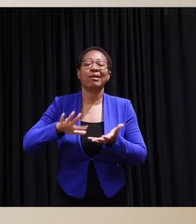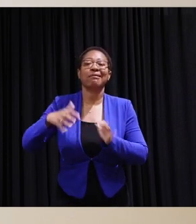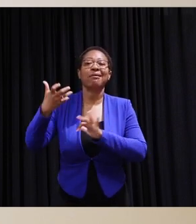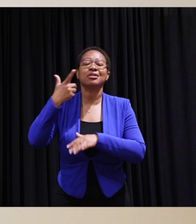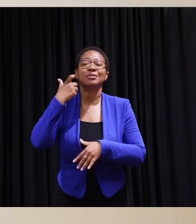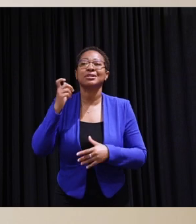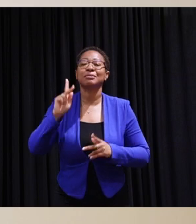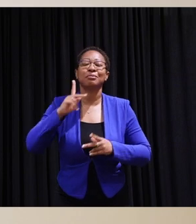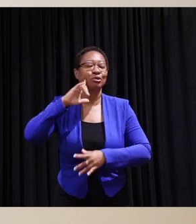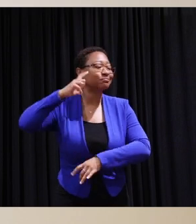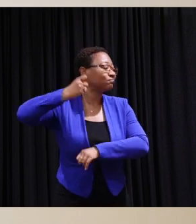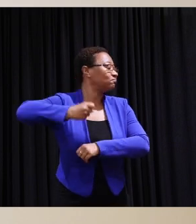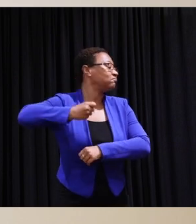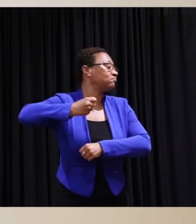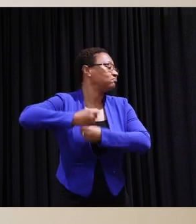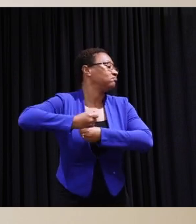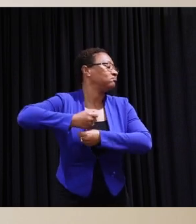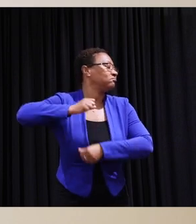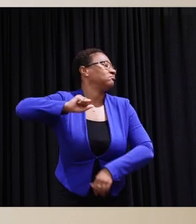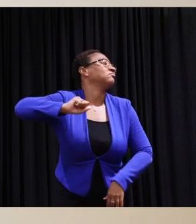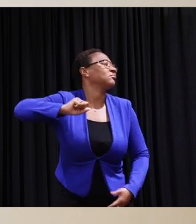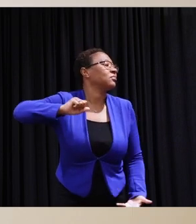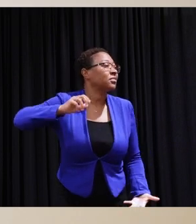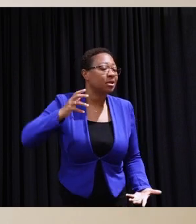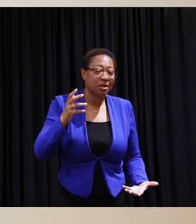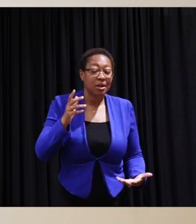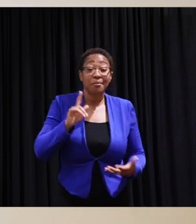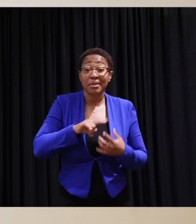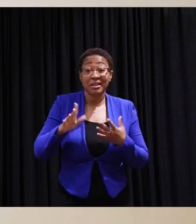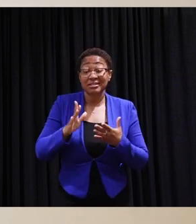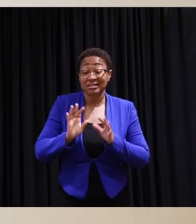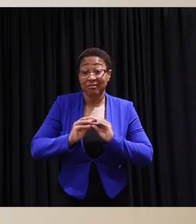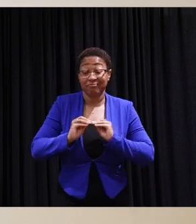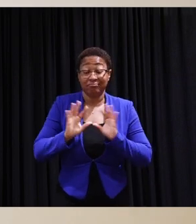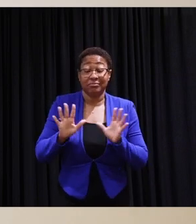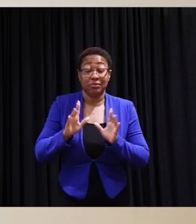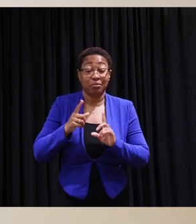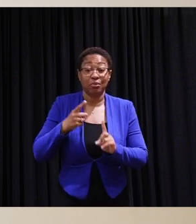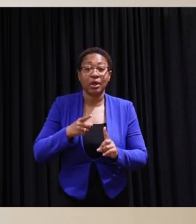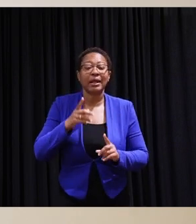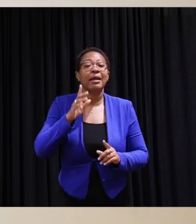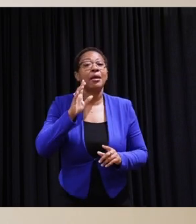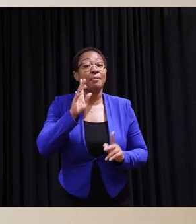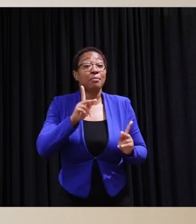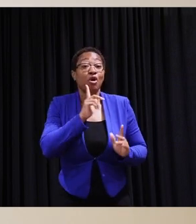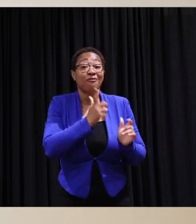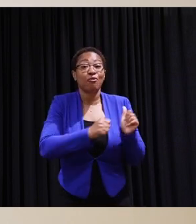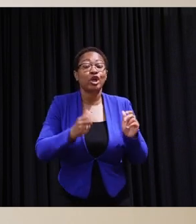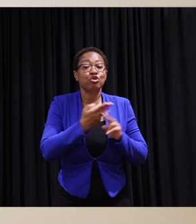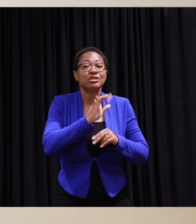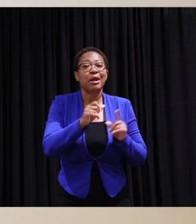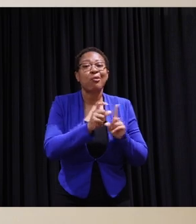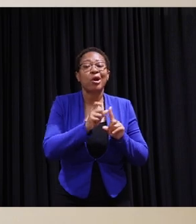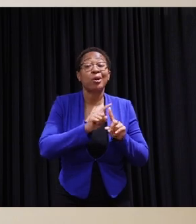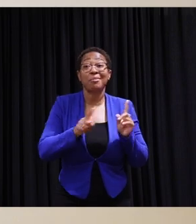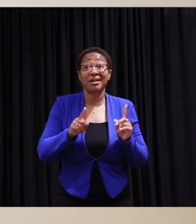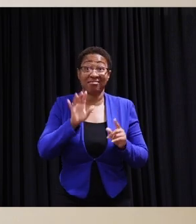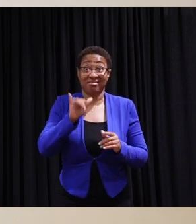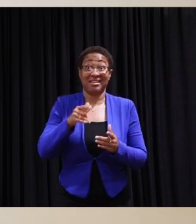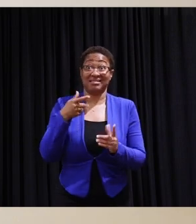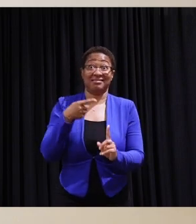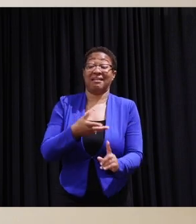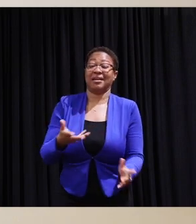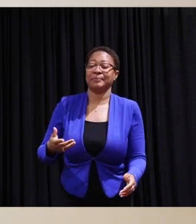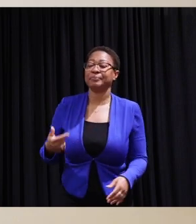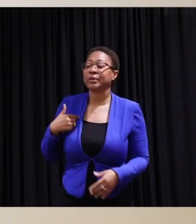down. But that's a very valid point. And again, that's why people avoid using that, but it is what it is. And I would add that